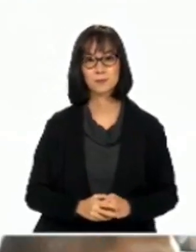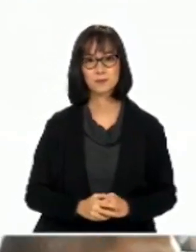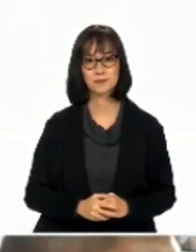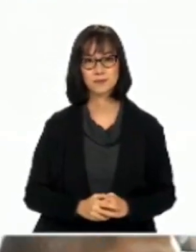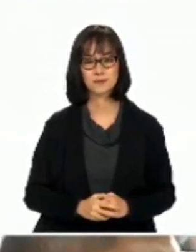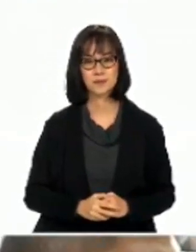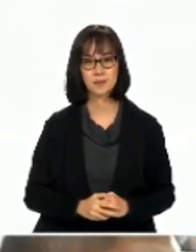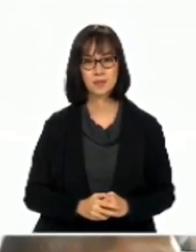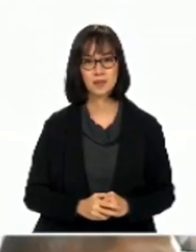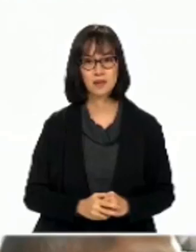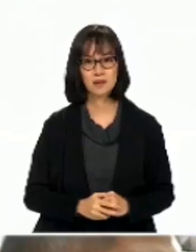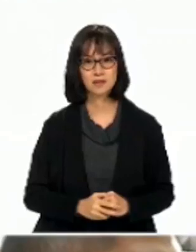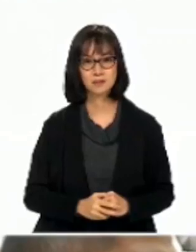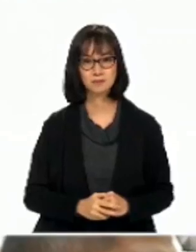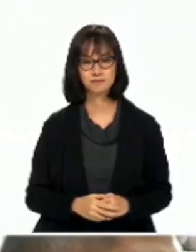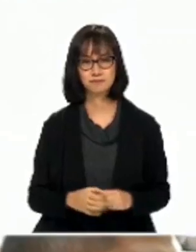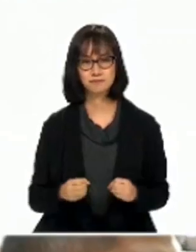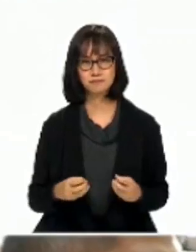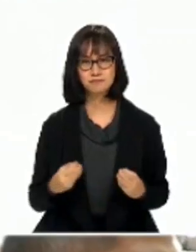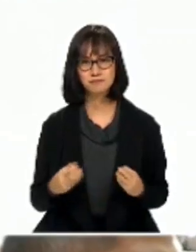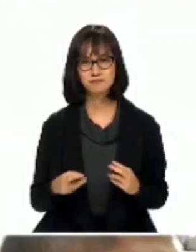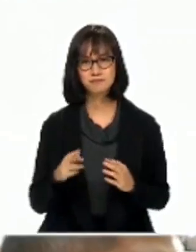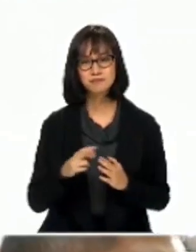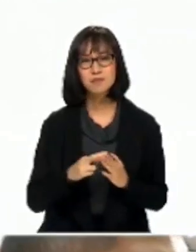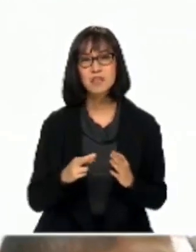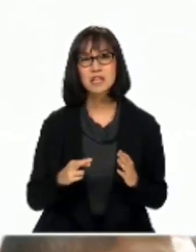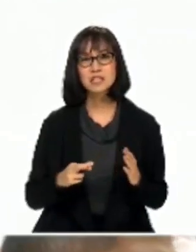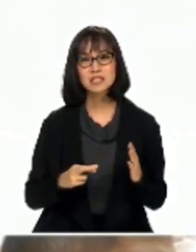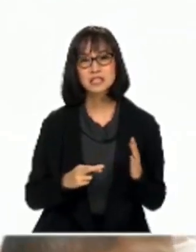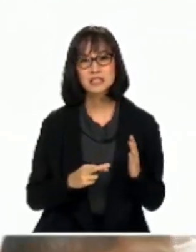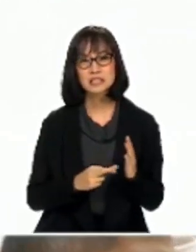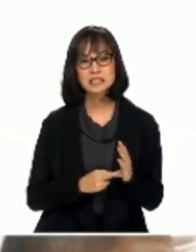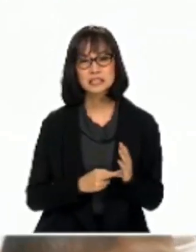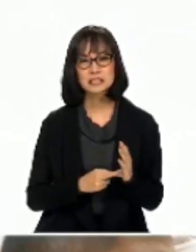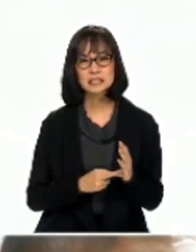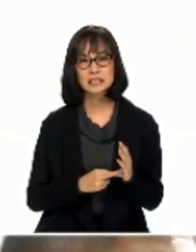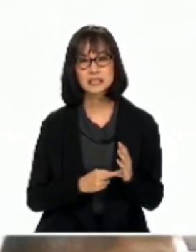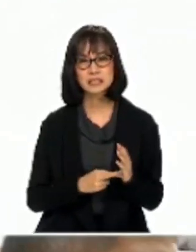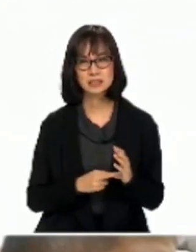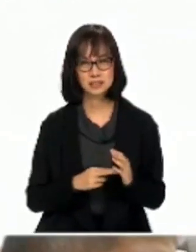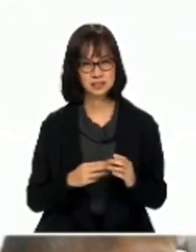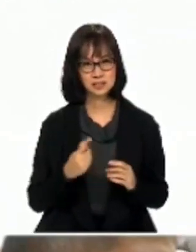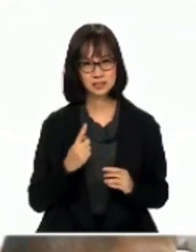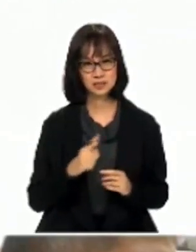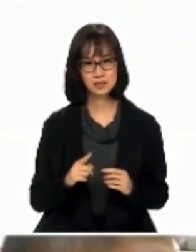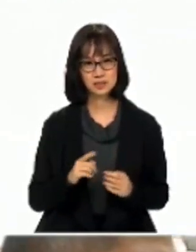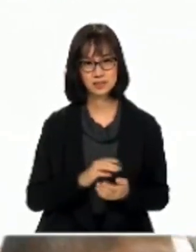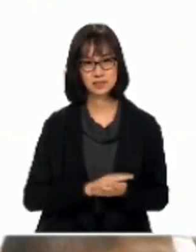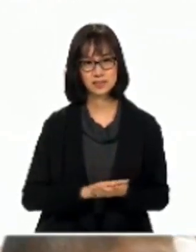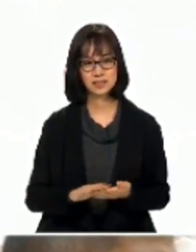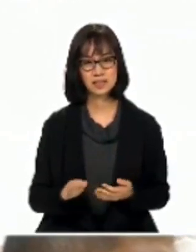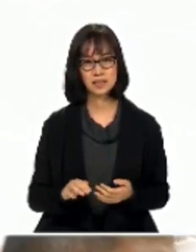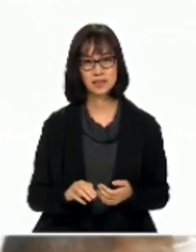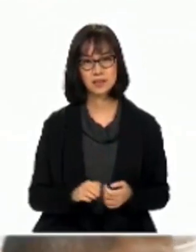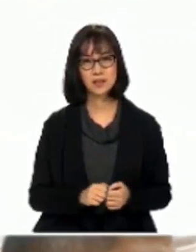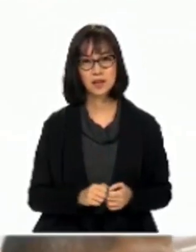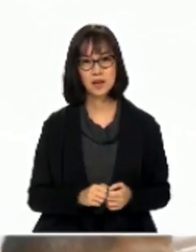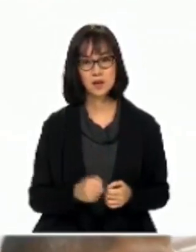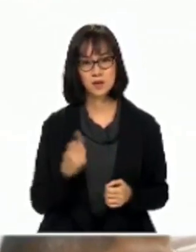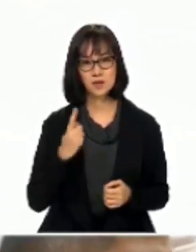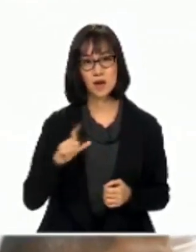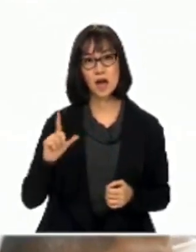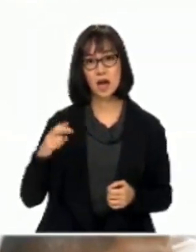There are those who violate environmental rules. I am giving due notice to the LGUs and